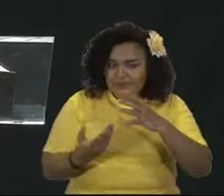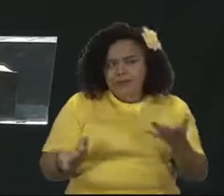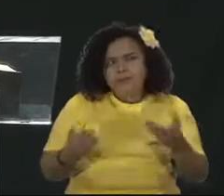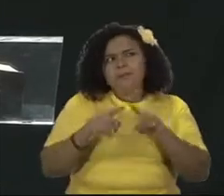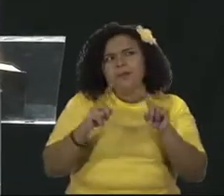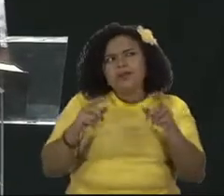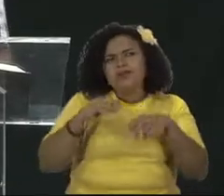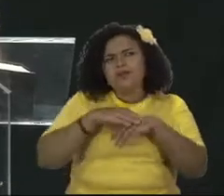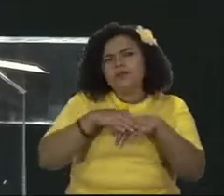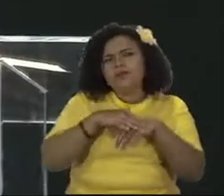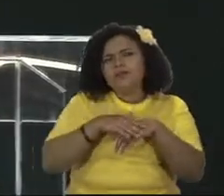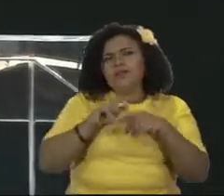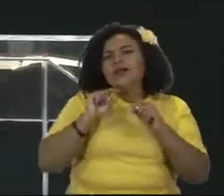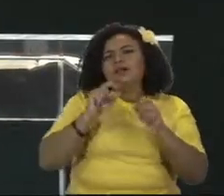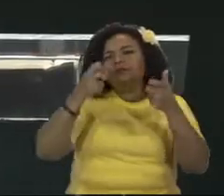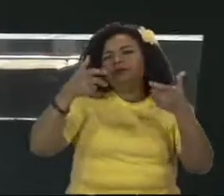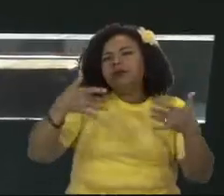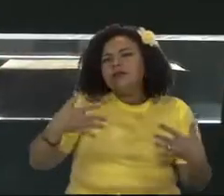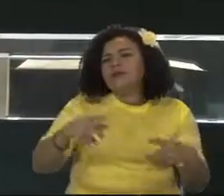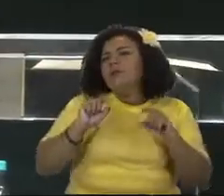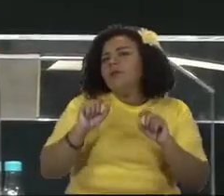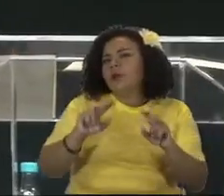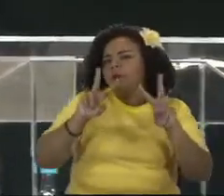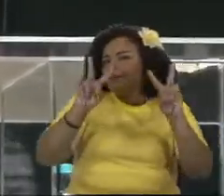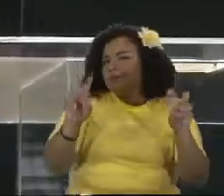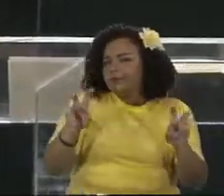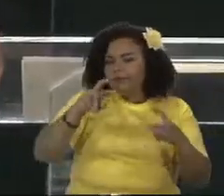about our DNA.